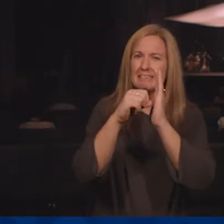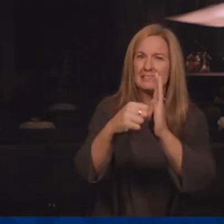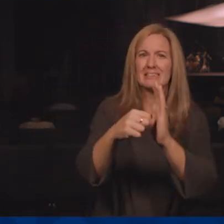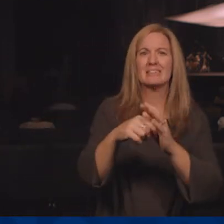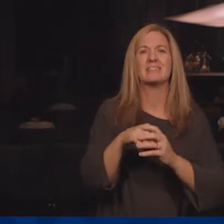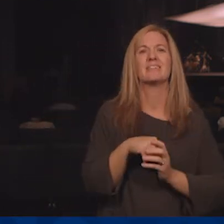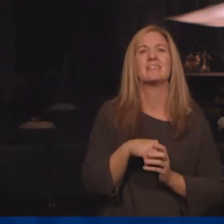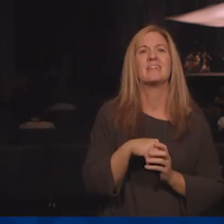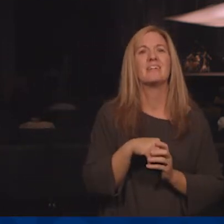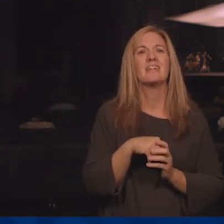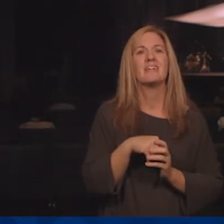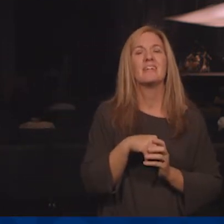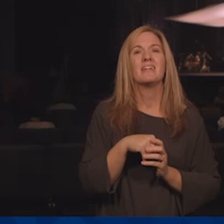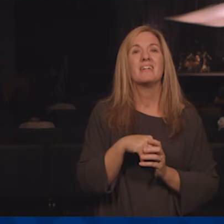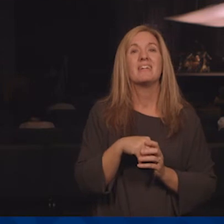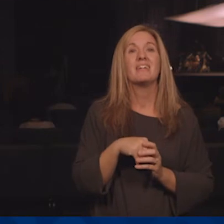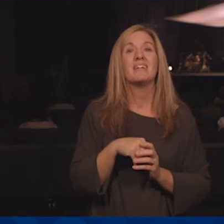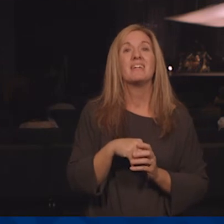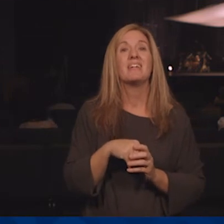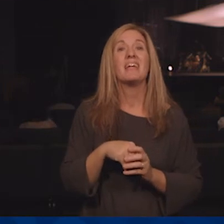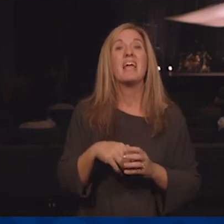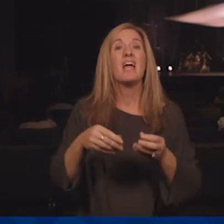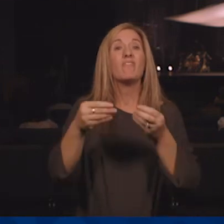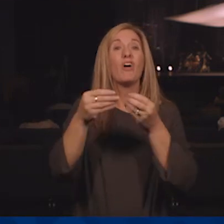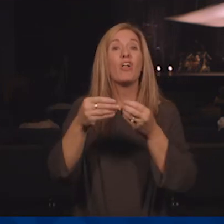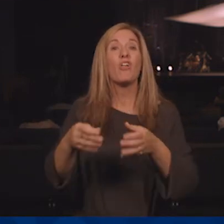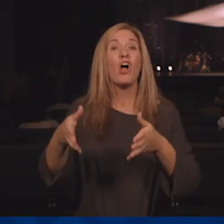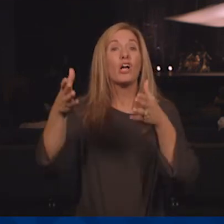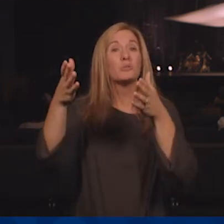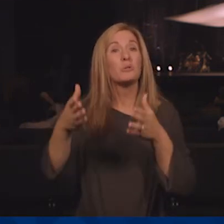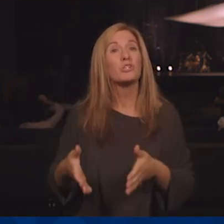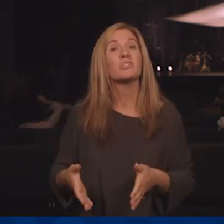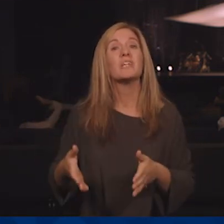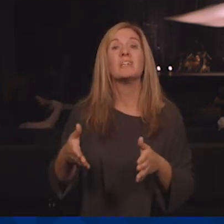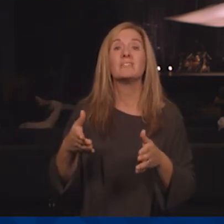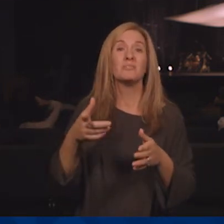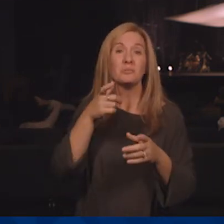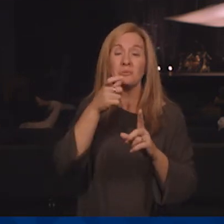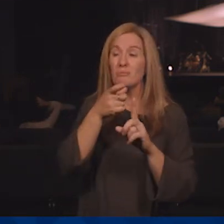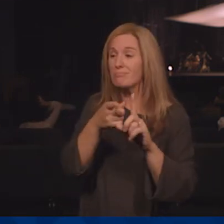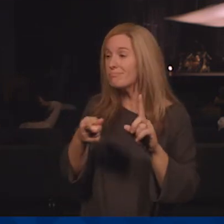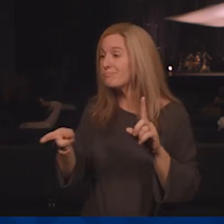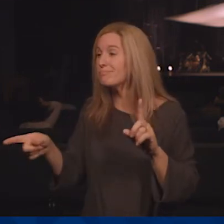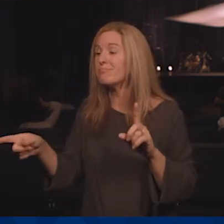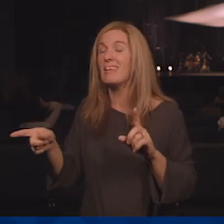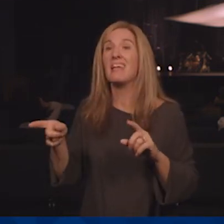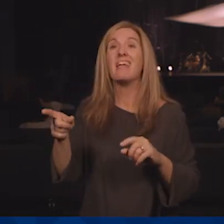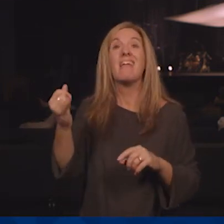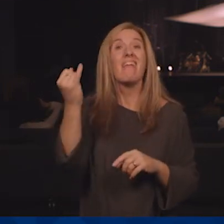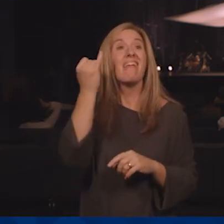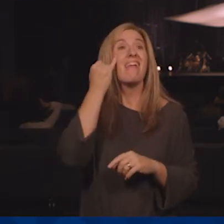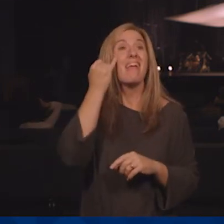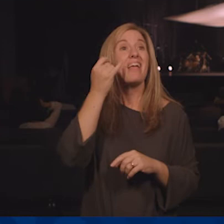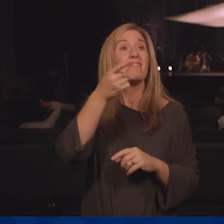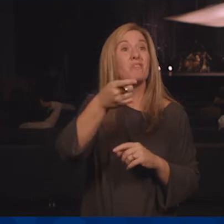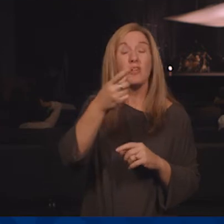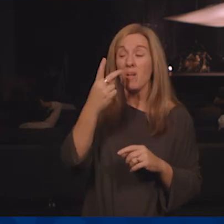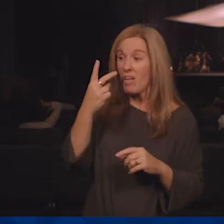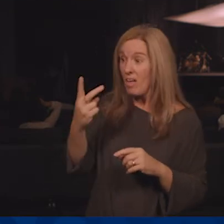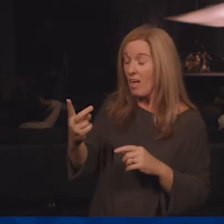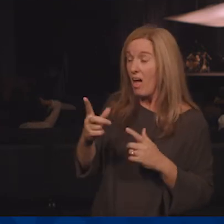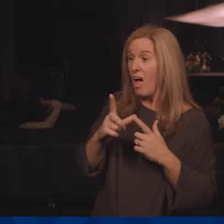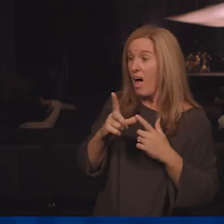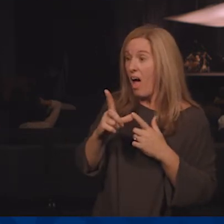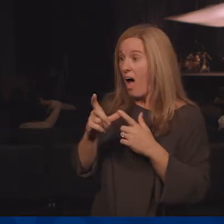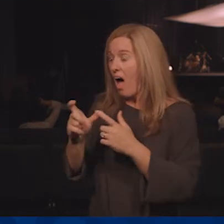Anyone who goes after one of these lost wanderers, anyone who goes after one of these lost wanderers and